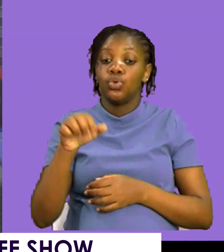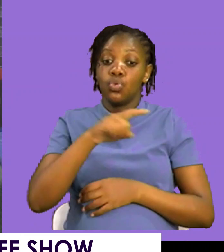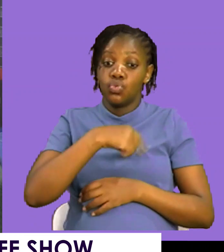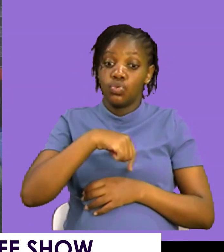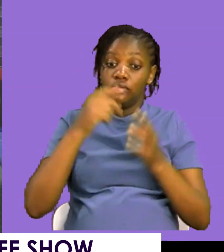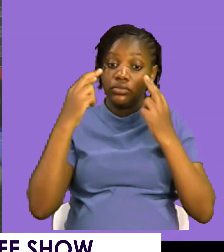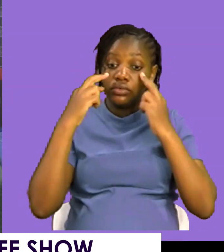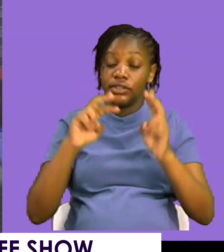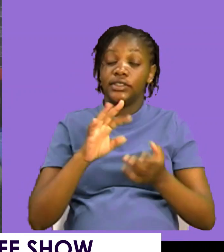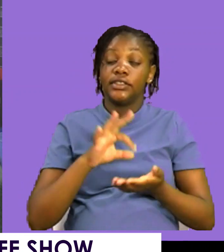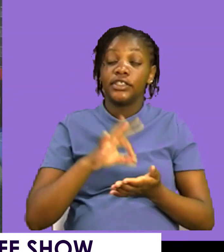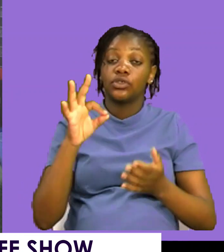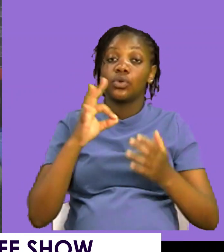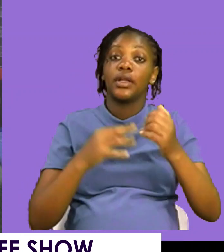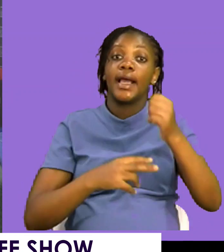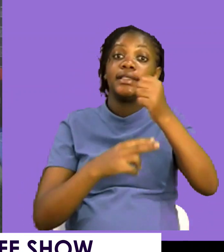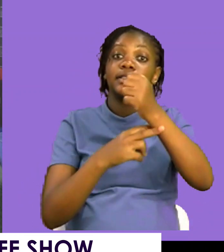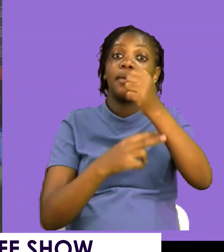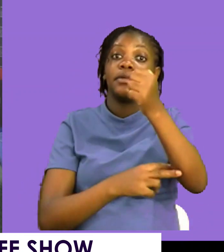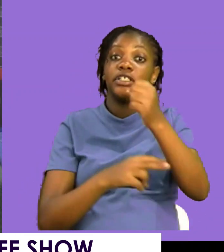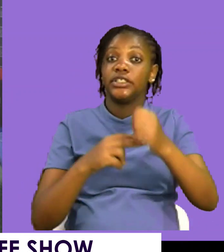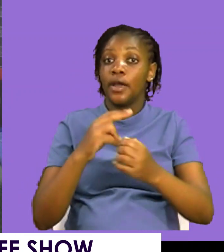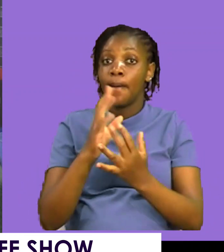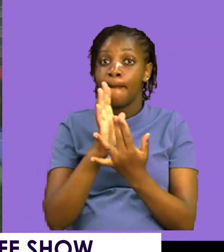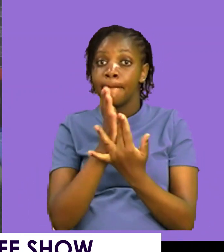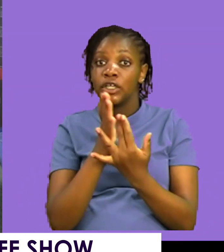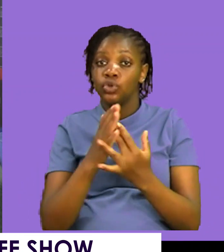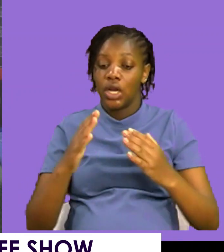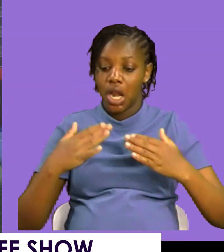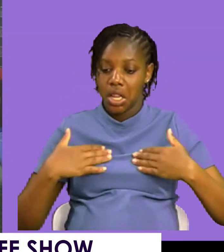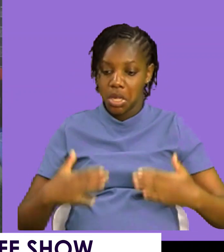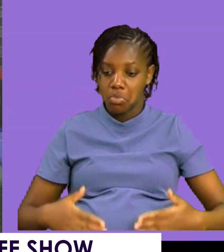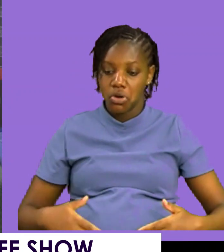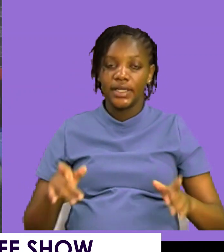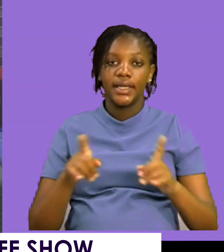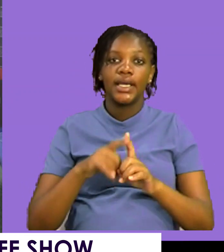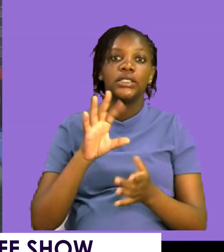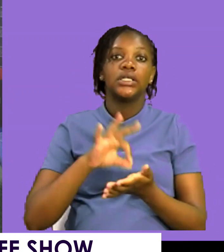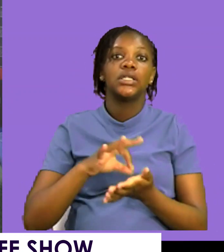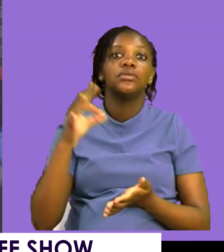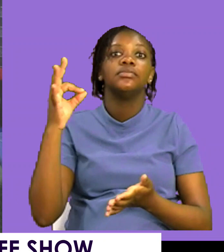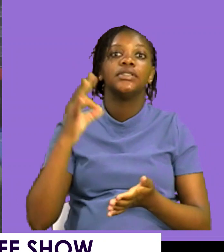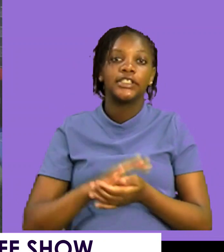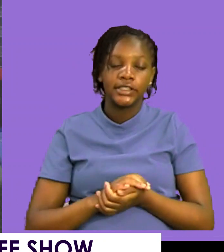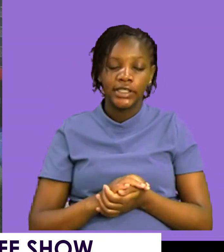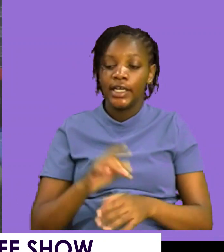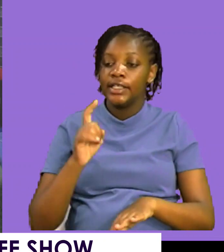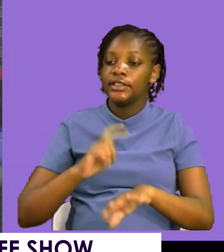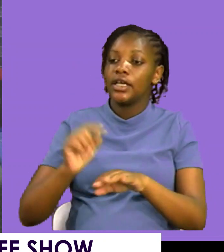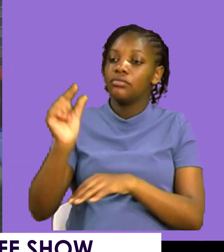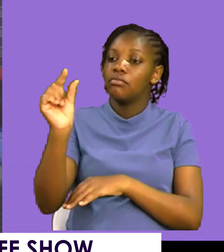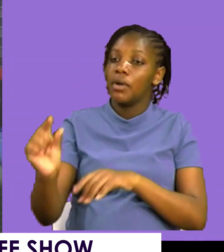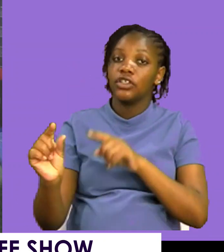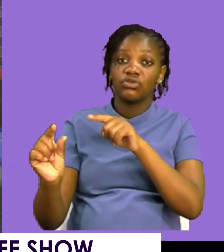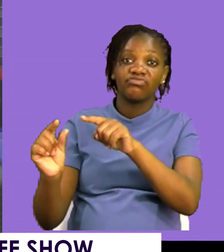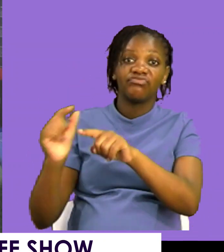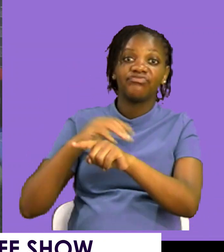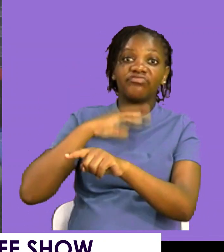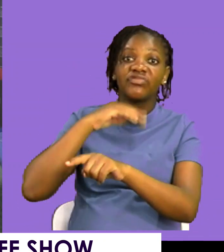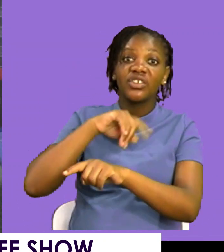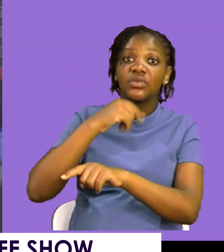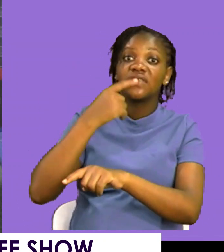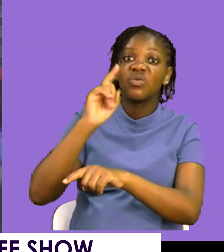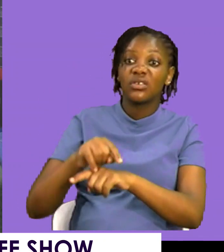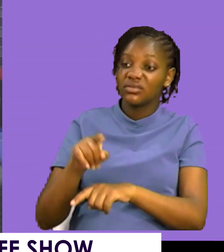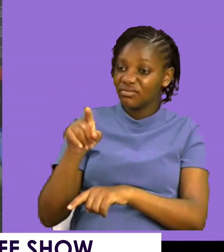a bridge between the body and the spirit. The moment somebody dies, we say we have lost